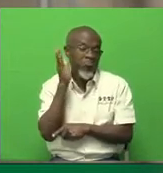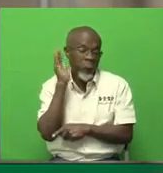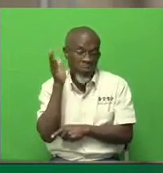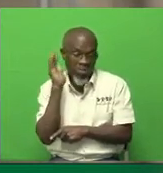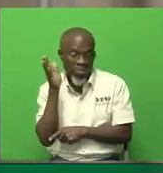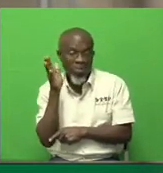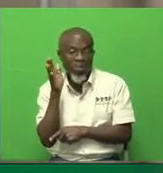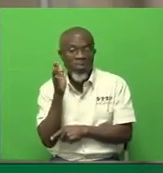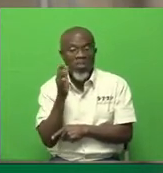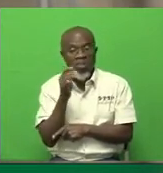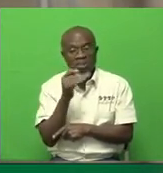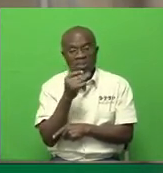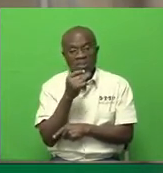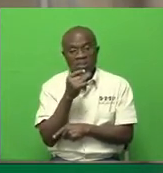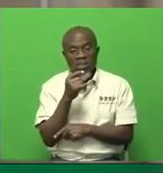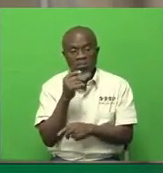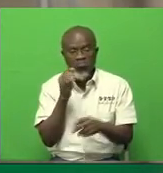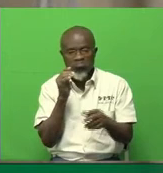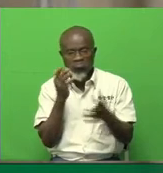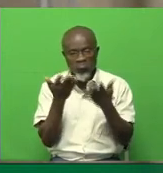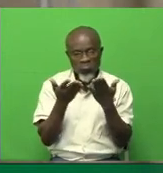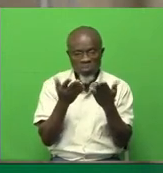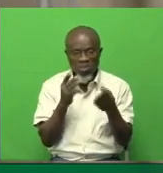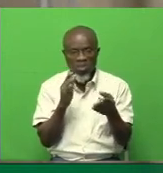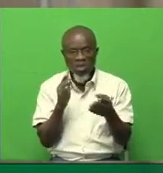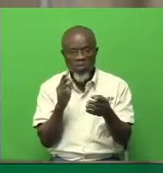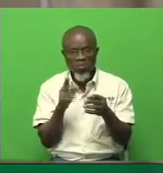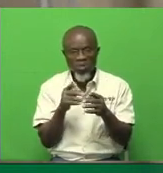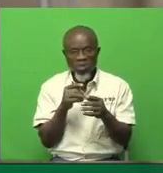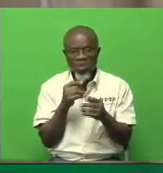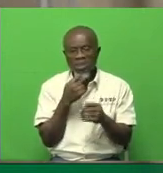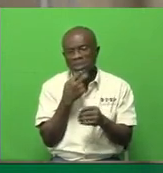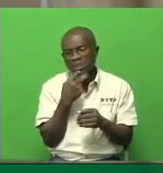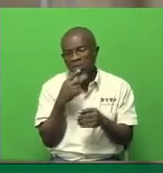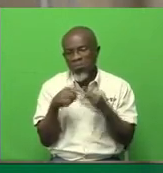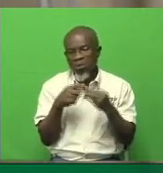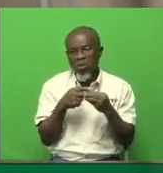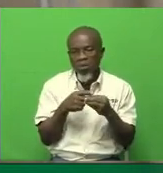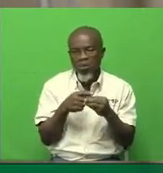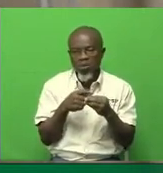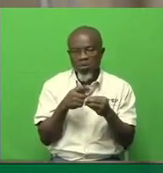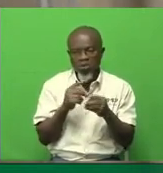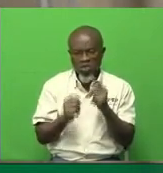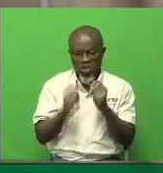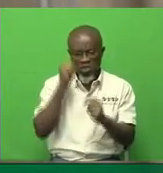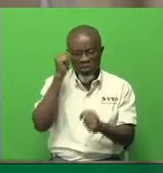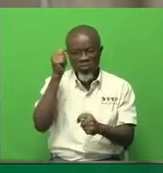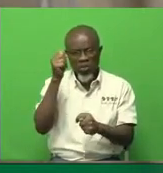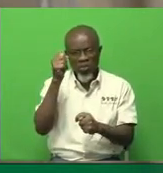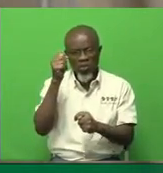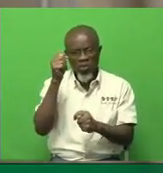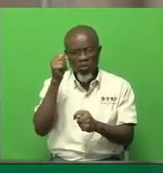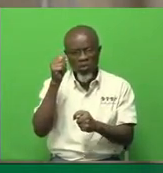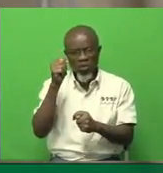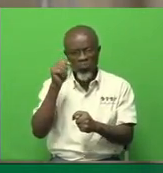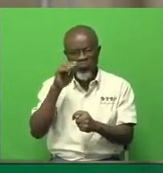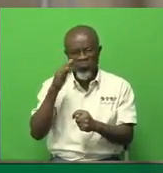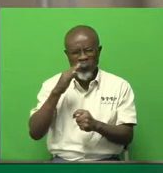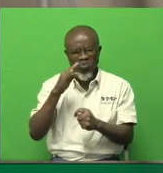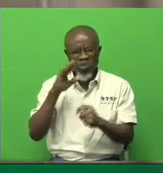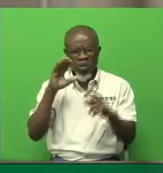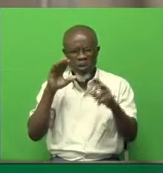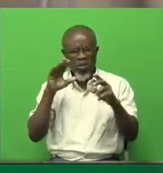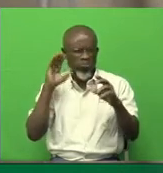been described as that of Trinidad and Tobago's Marie Antoinette but today we have